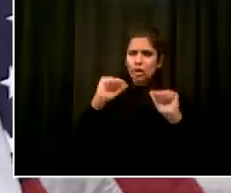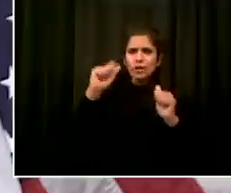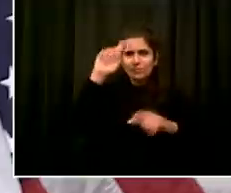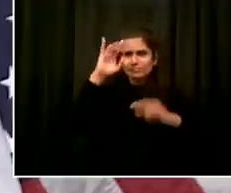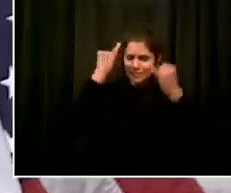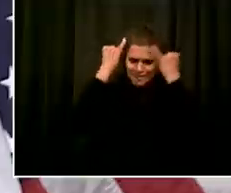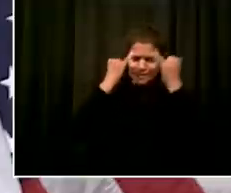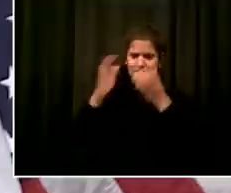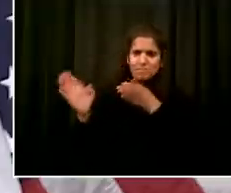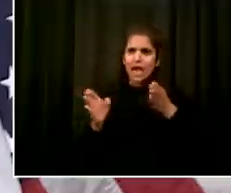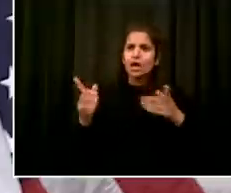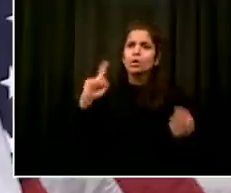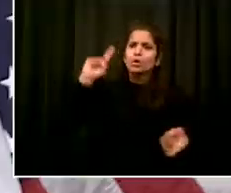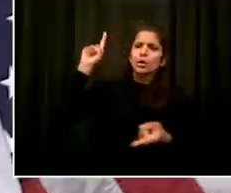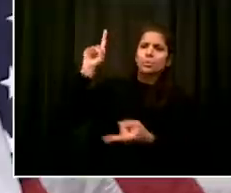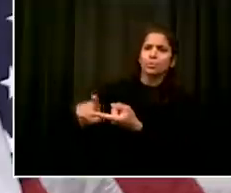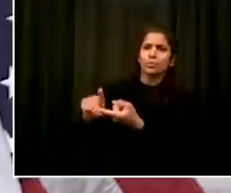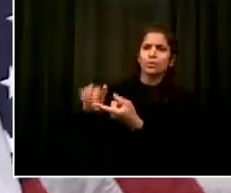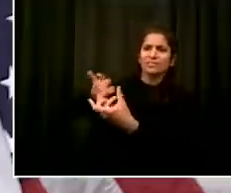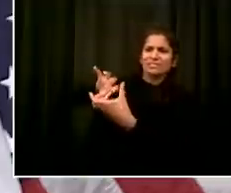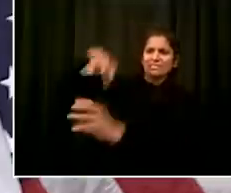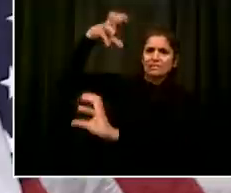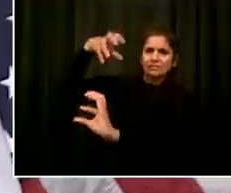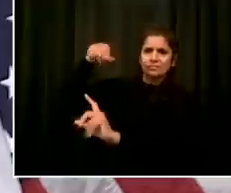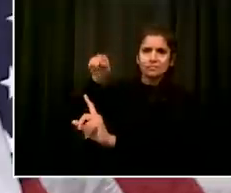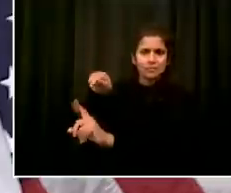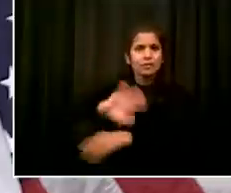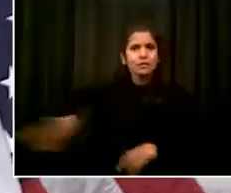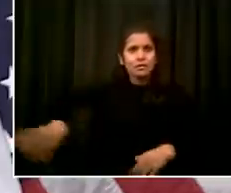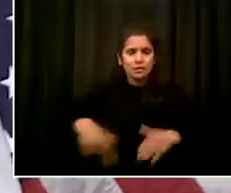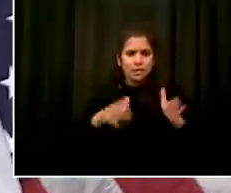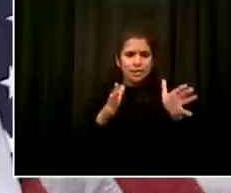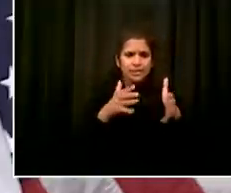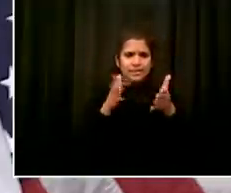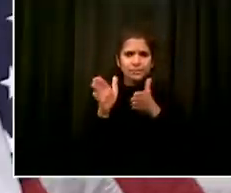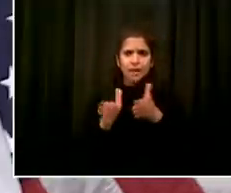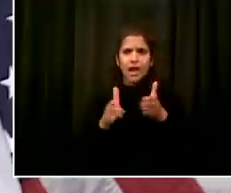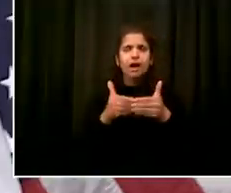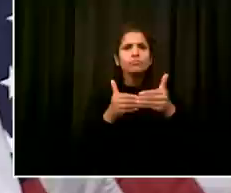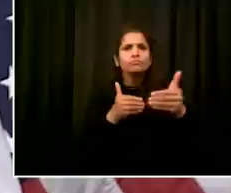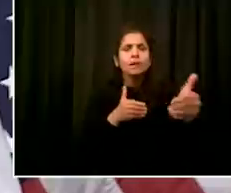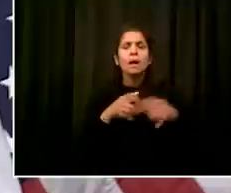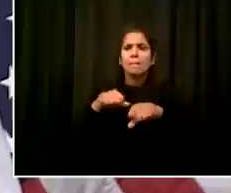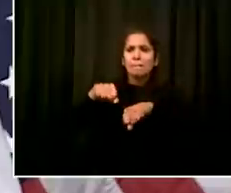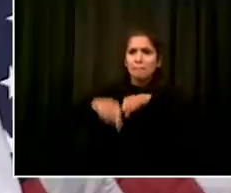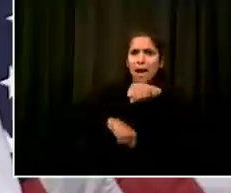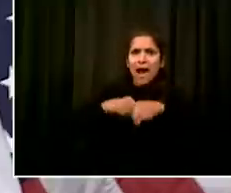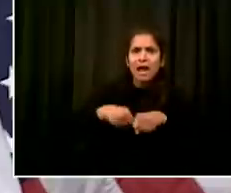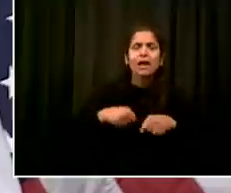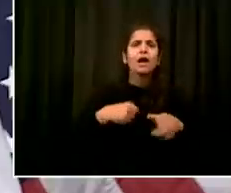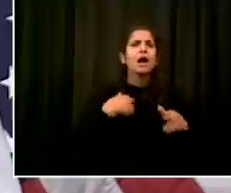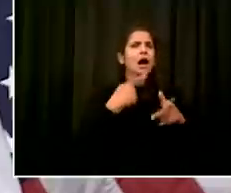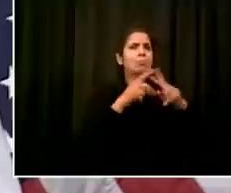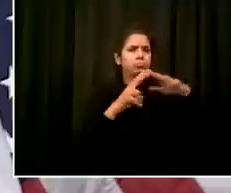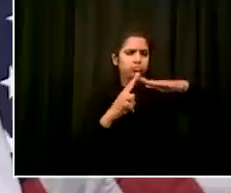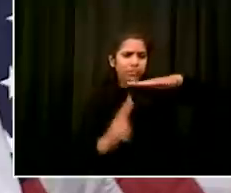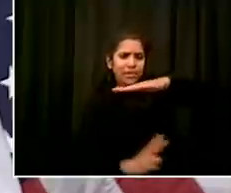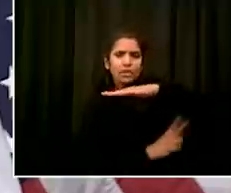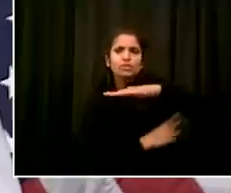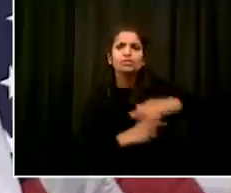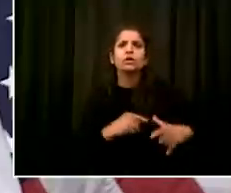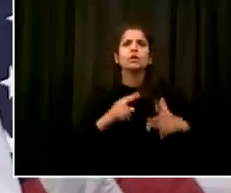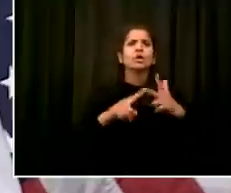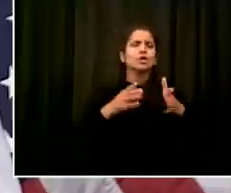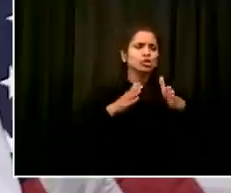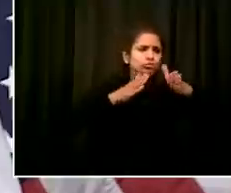about for hire vehicles. We talked about the traffic shutdown below 96th Street. All those things will continue again tonight. We are